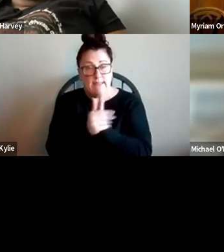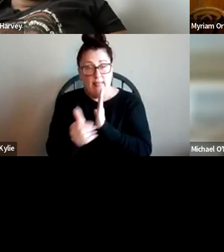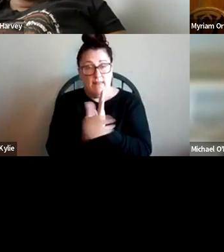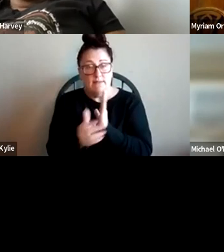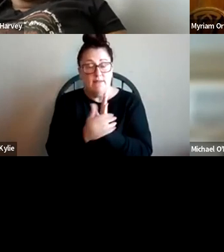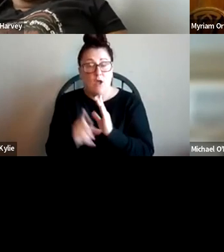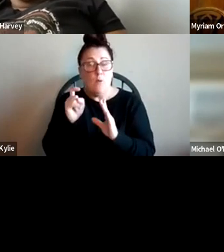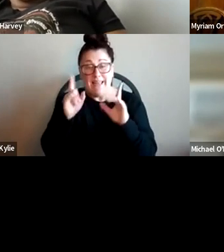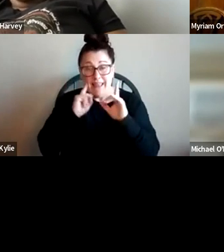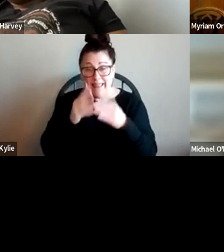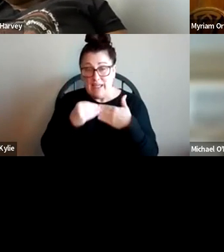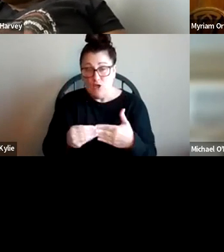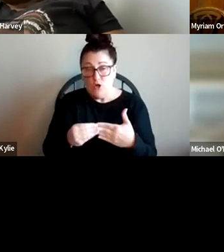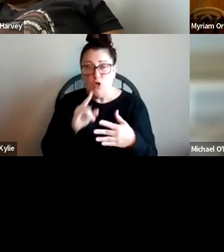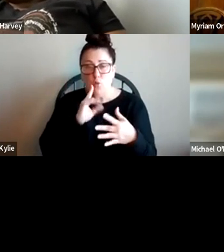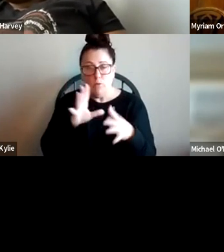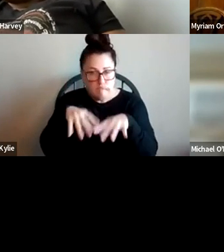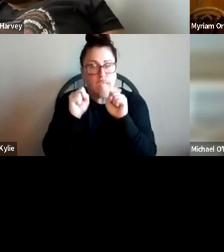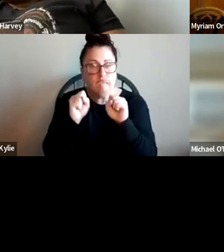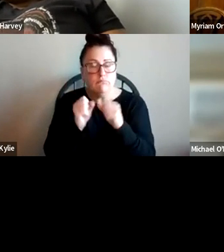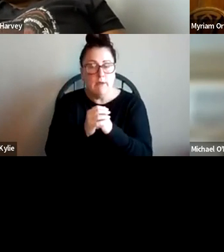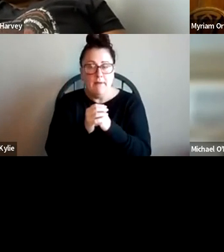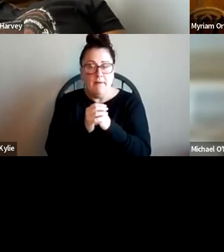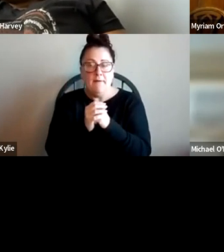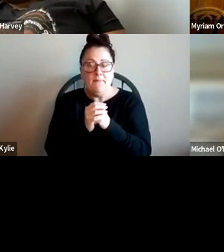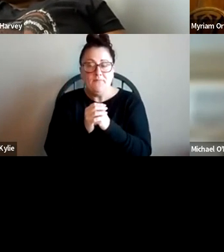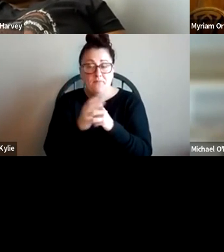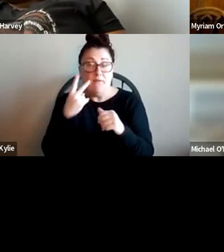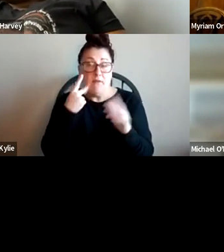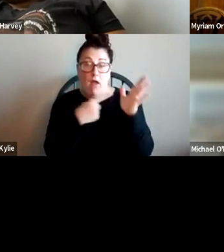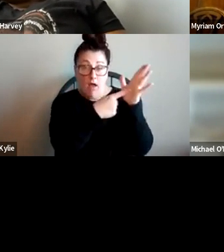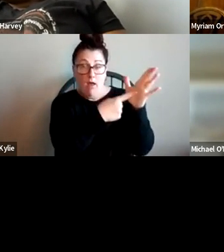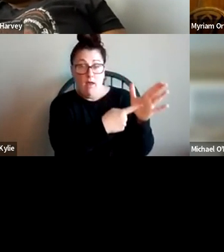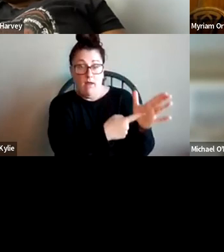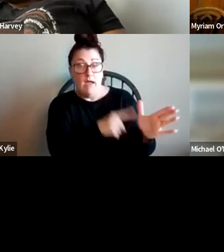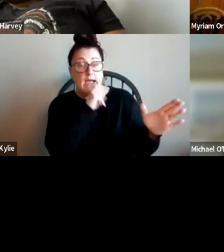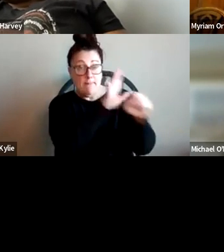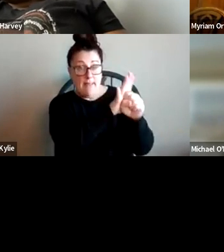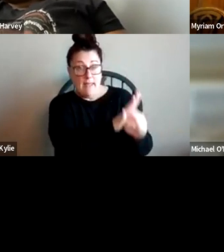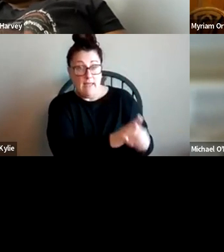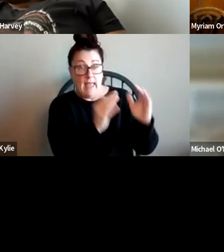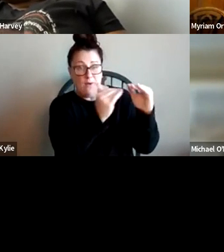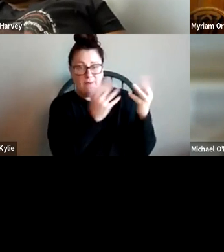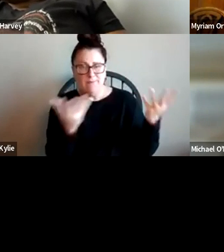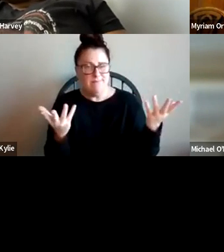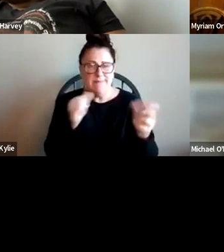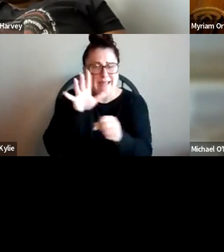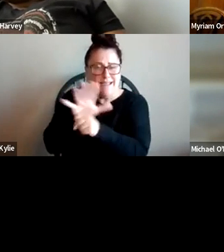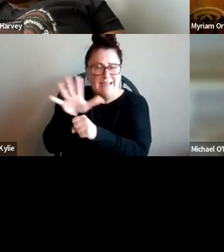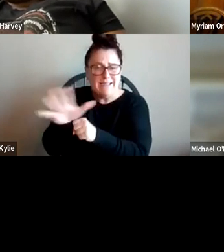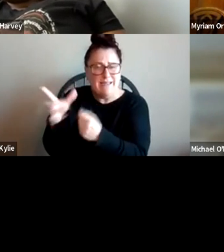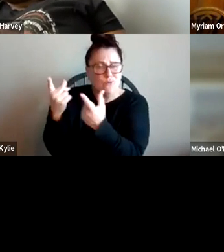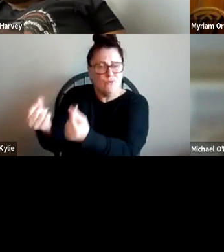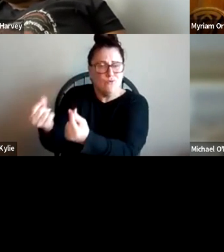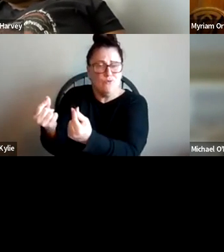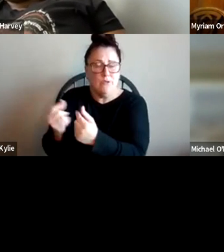a leader who is going to tackle that. We've seen many pronouncements and commitments about equity, but not enough tangible